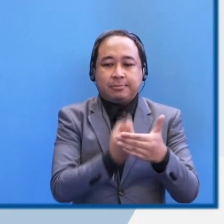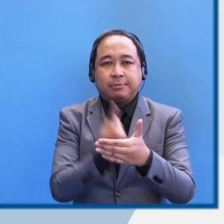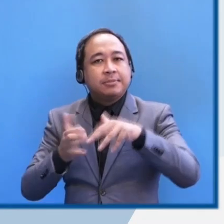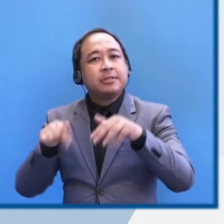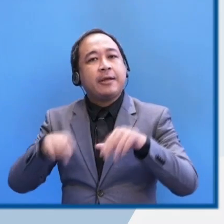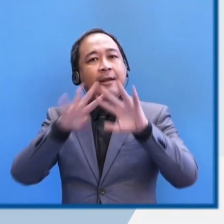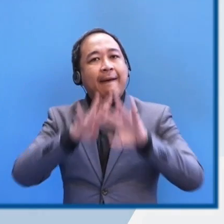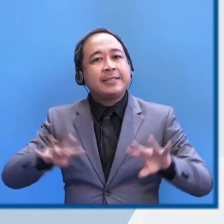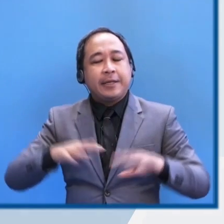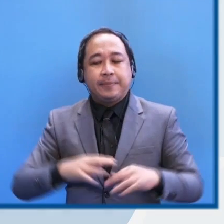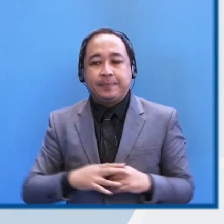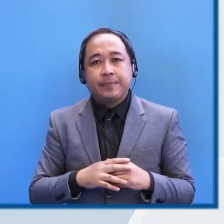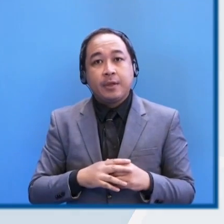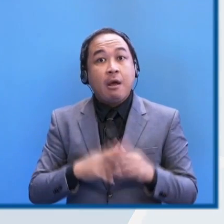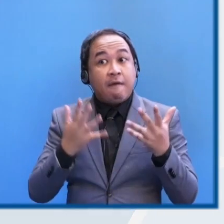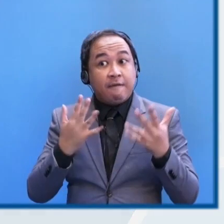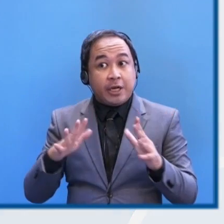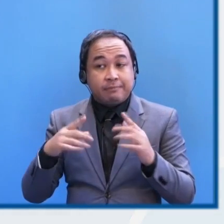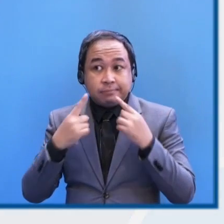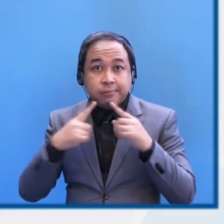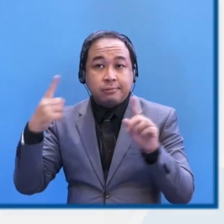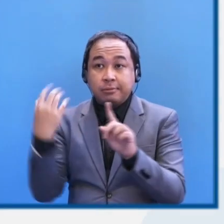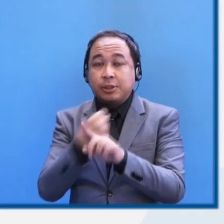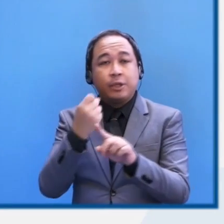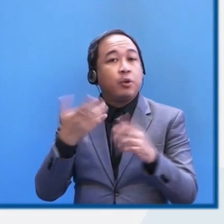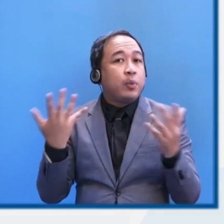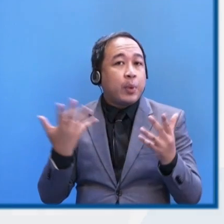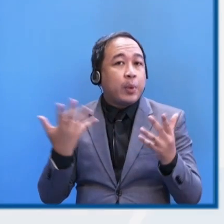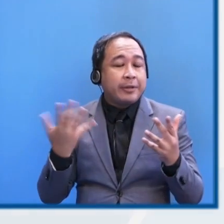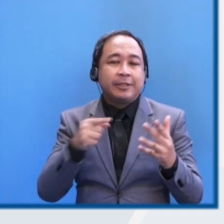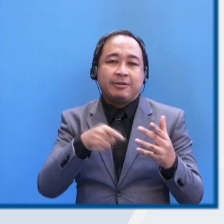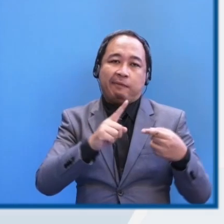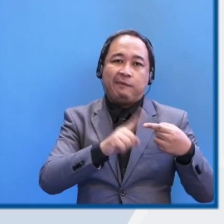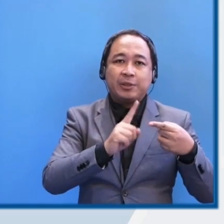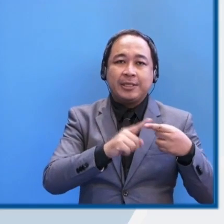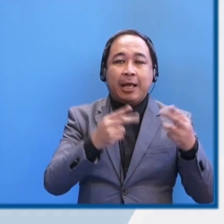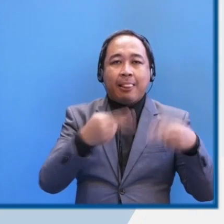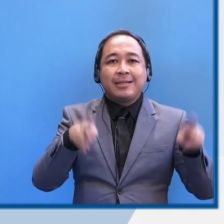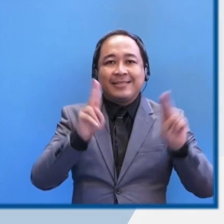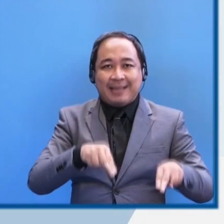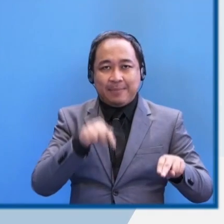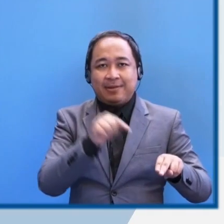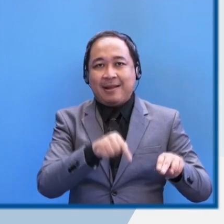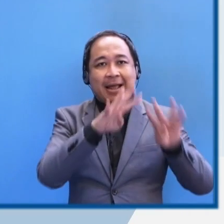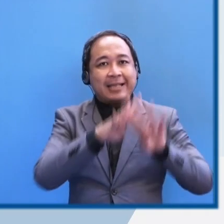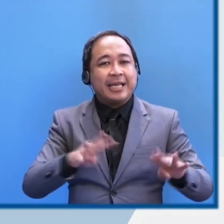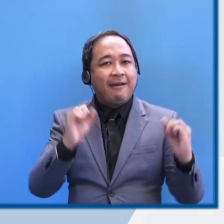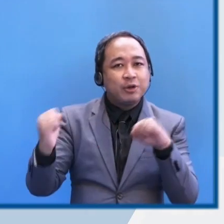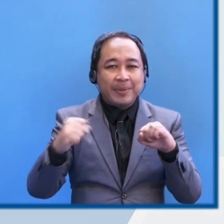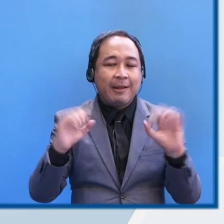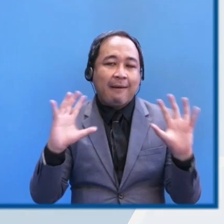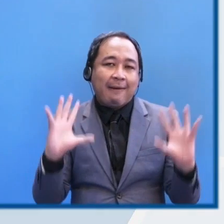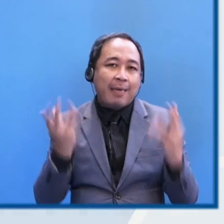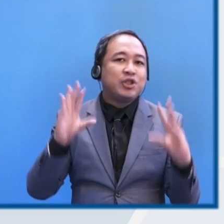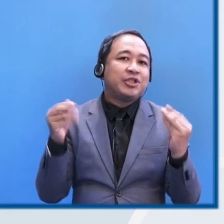milestone afterwards include the signing of the ASEAN Agreement on Disaster Management and Emergency Response, or the ADMER,